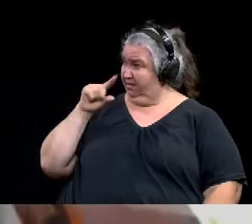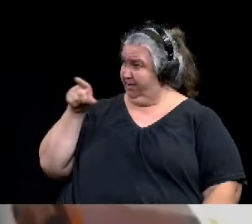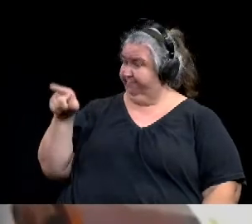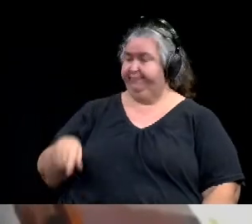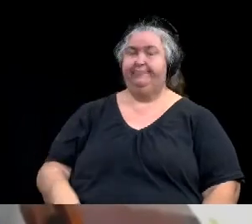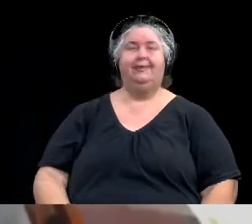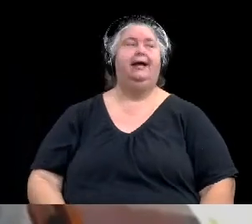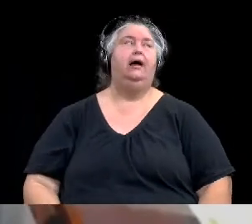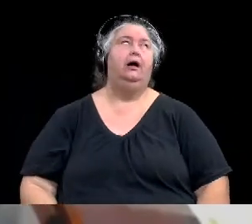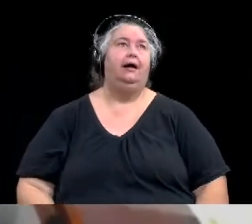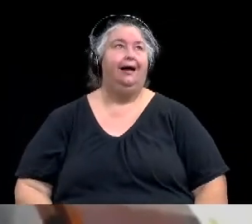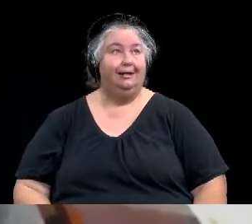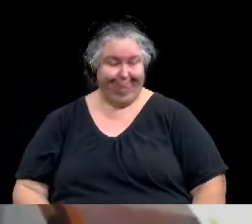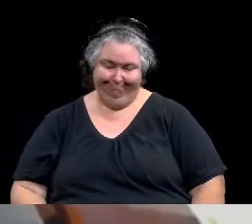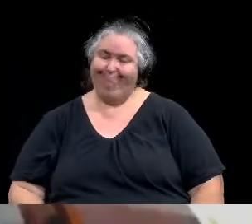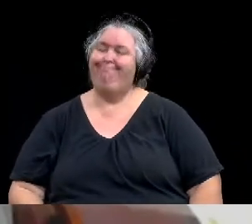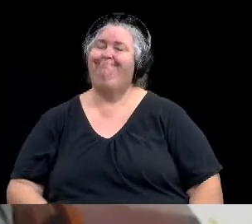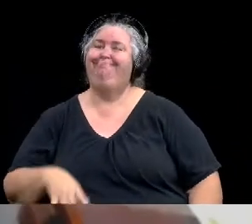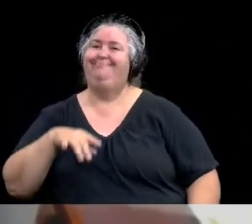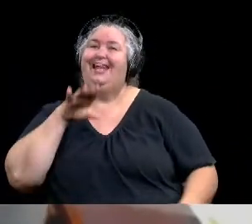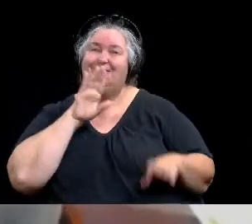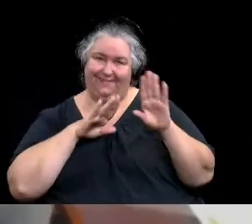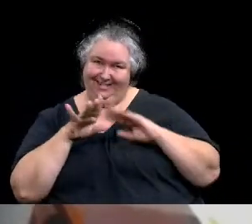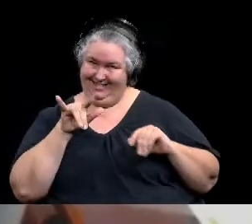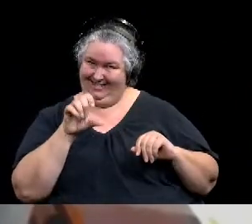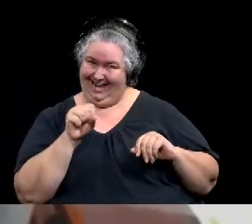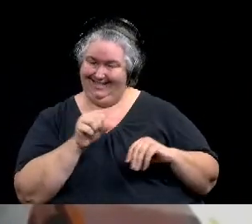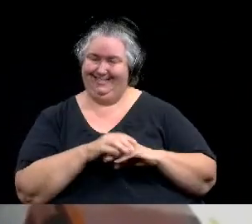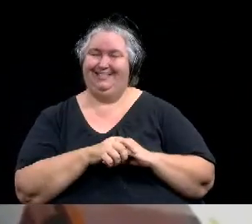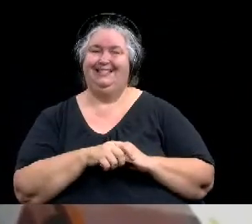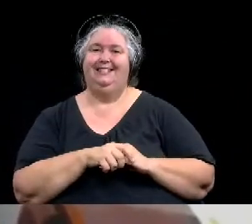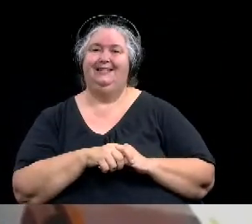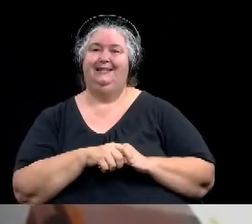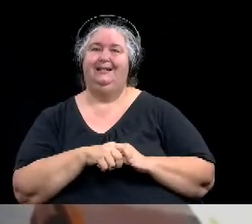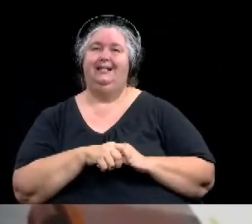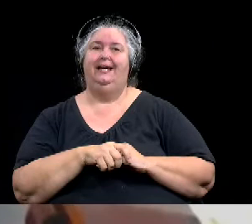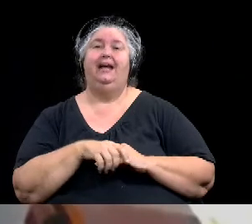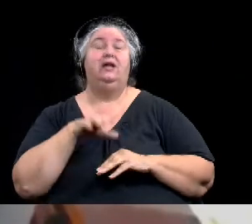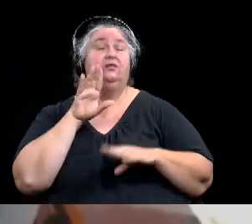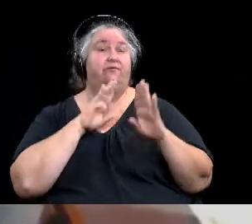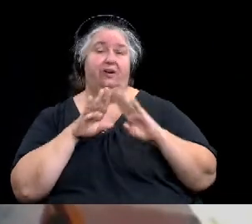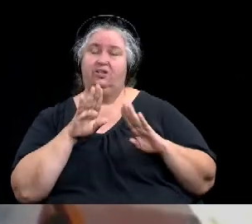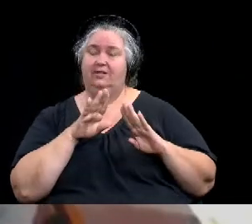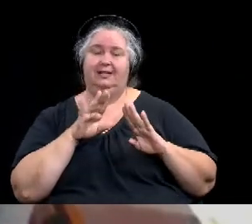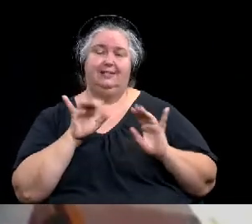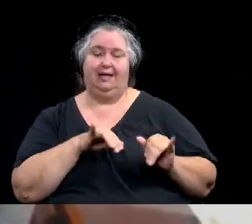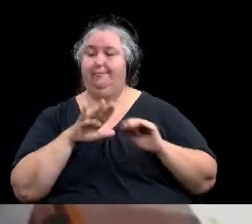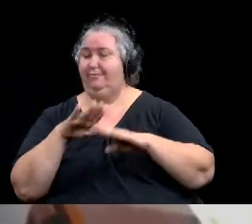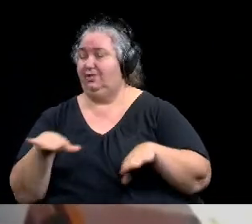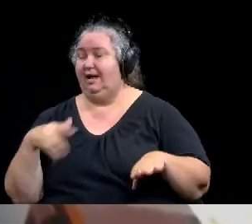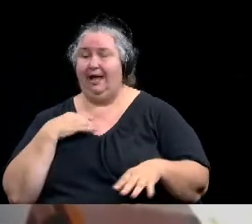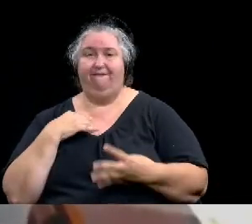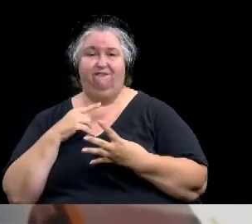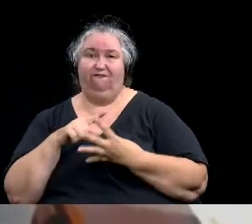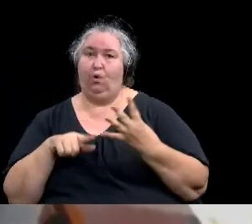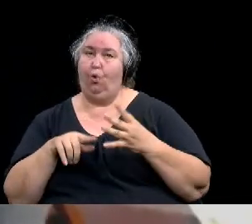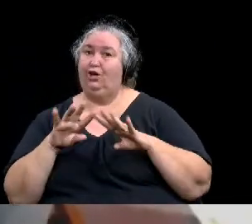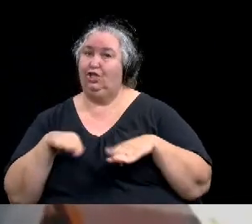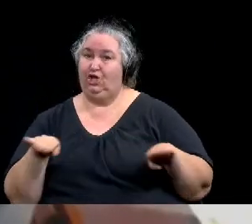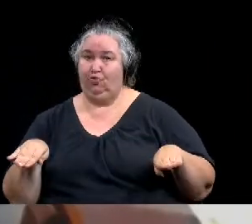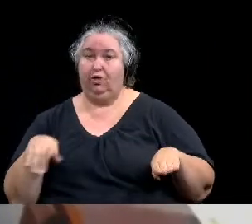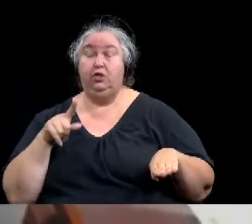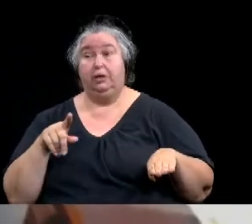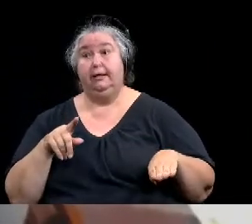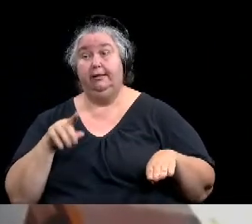It is frustrating, but it's frustrating in the same sense as it is if you have kiddos. I have 4 children, and you can grow